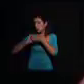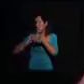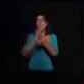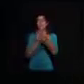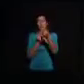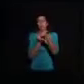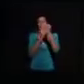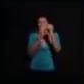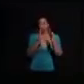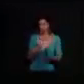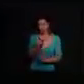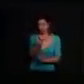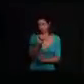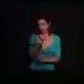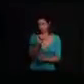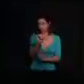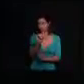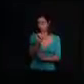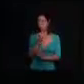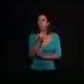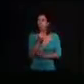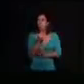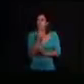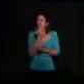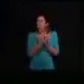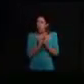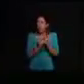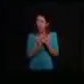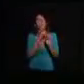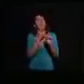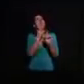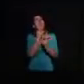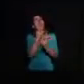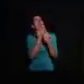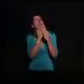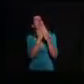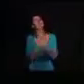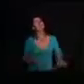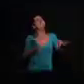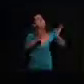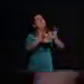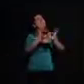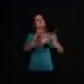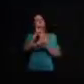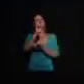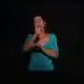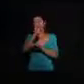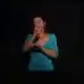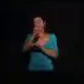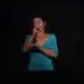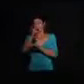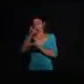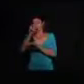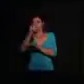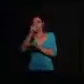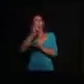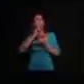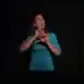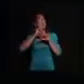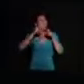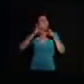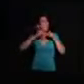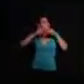supporters. Now, in particular, I want to thank Selkirk College for providing this wonderful venue